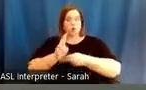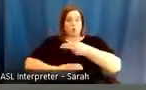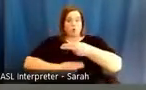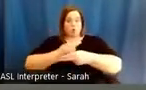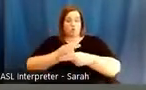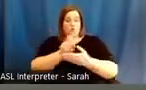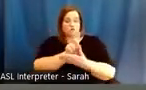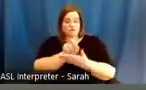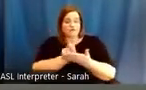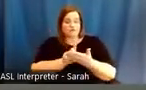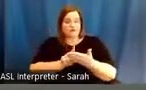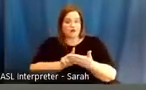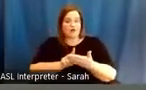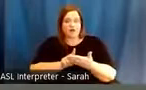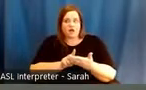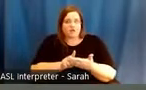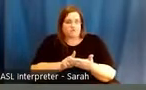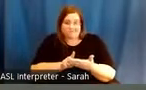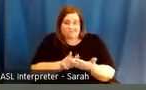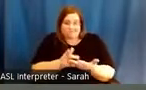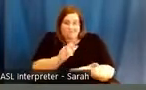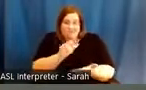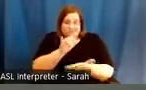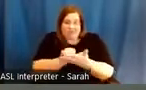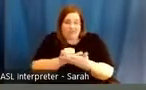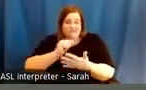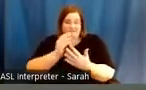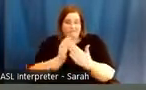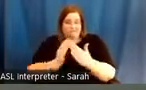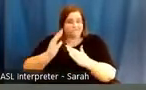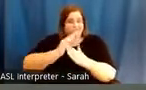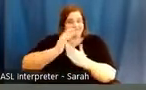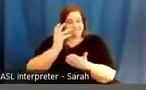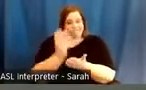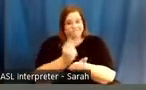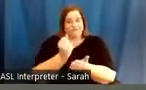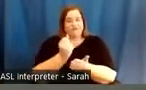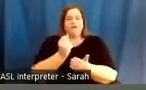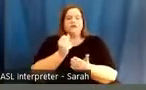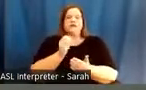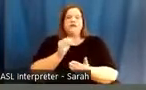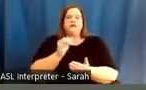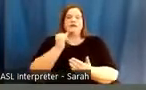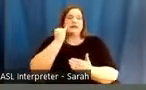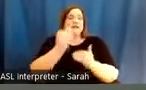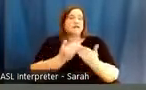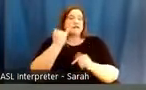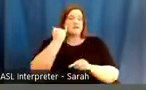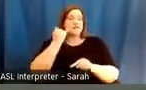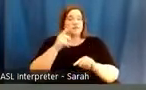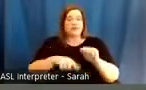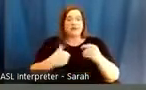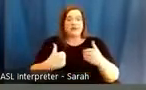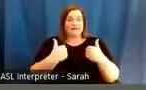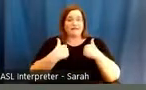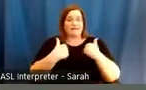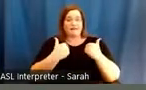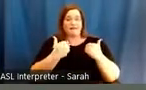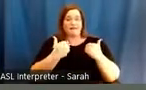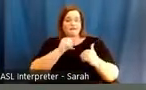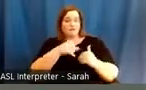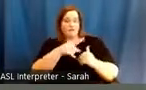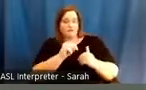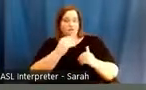design is the name of the game. I mean, even if you can't have a unit that's totally accessible in every